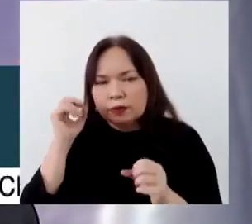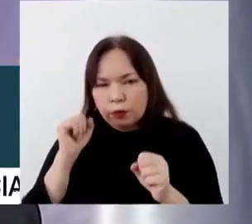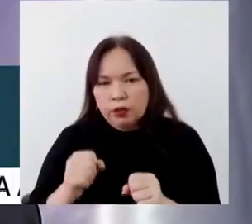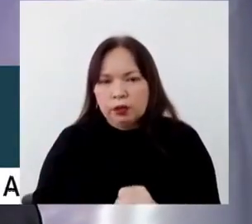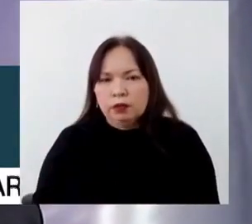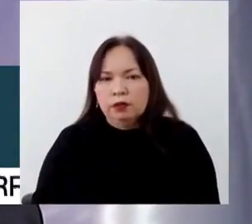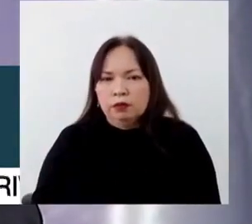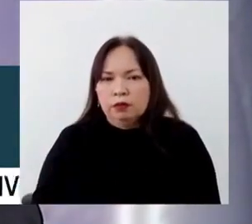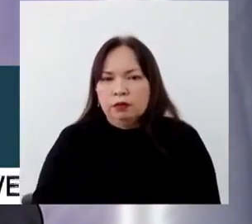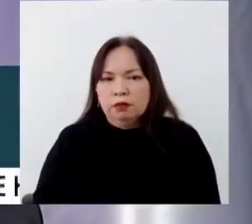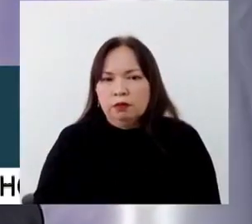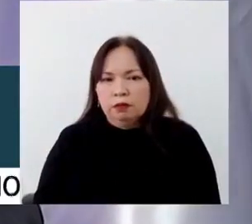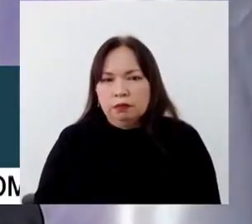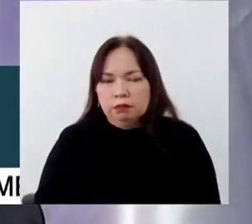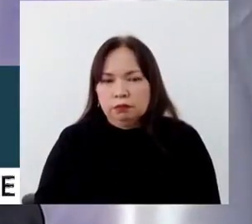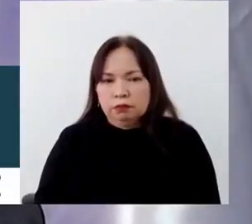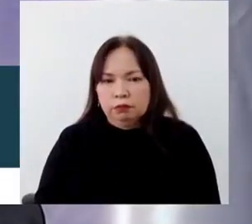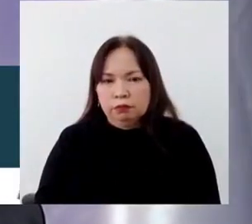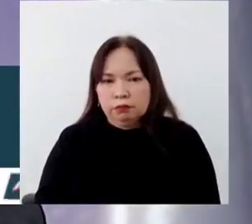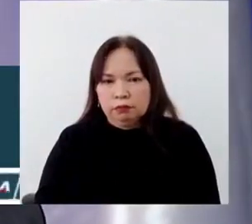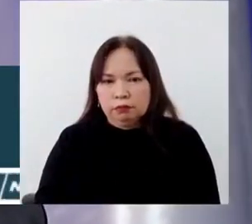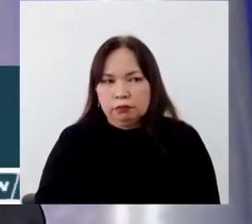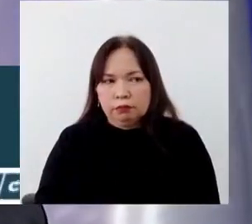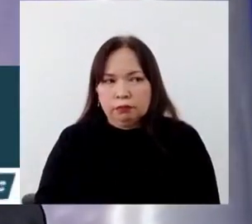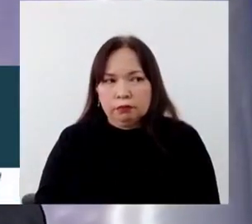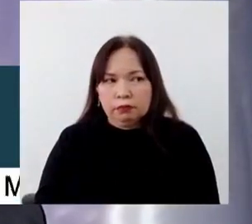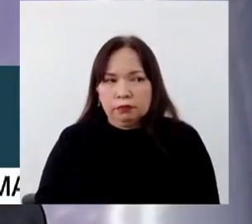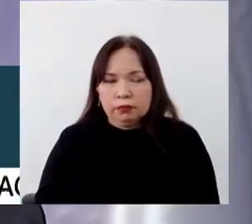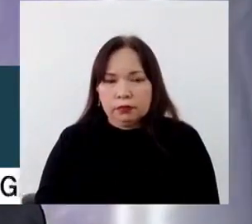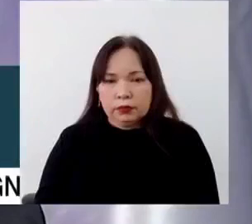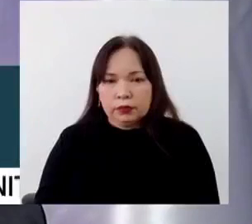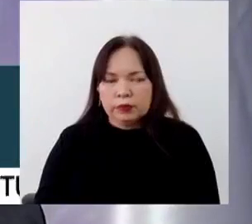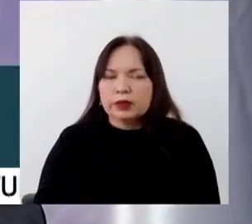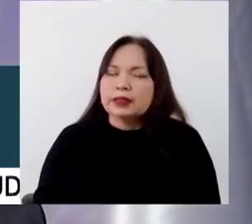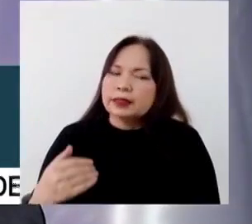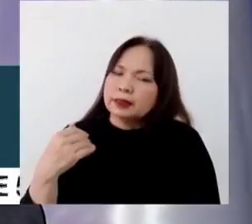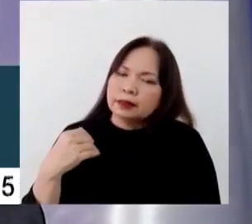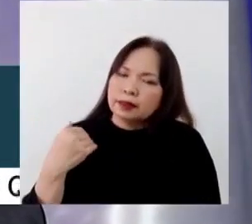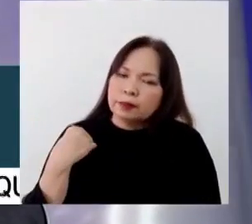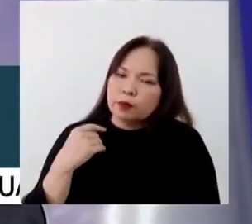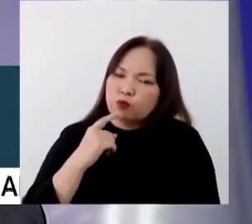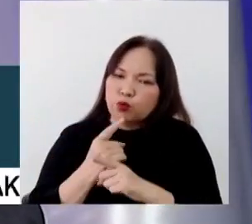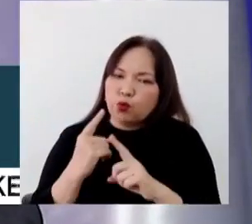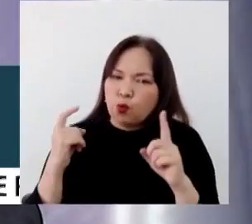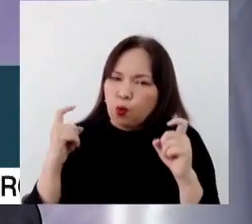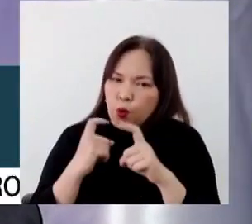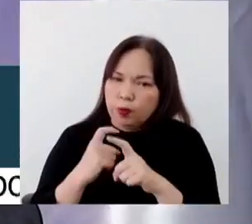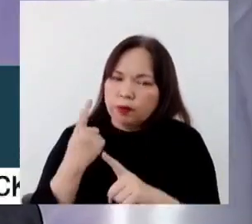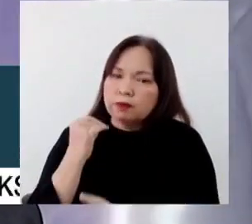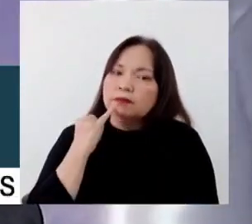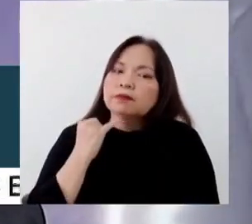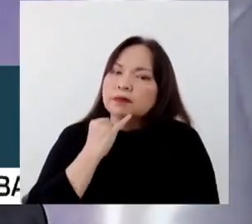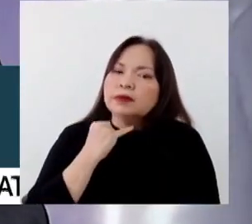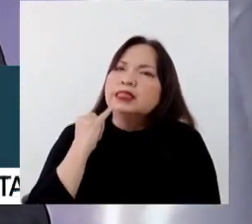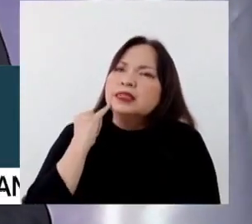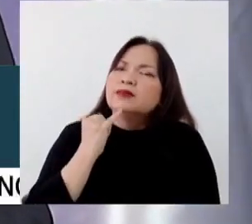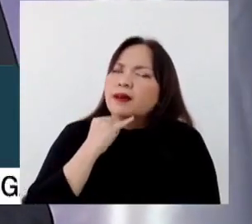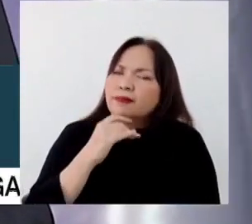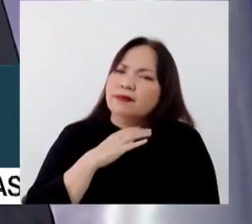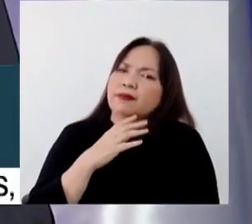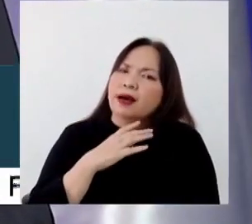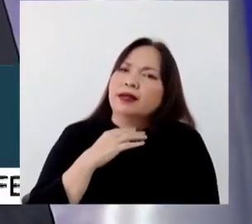leave Israel. But it's not that complicated for Israel because we could just book them commercial flights